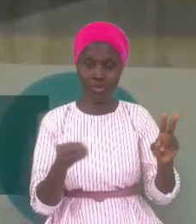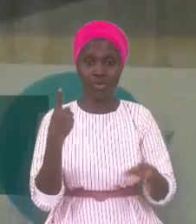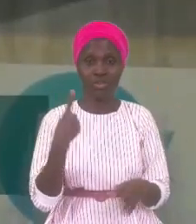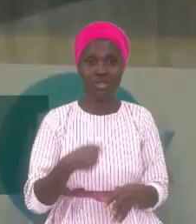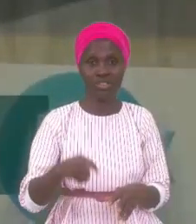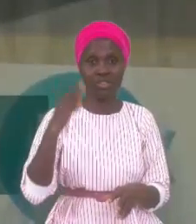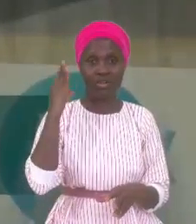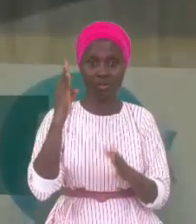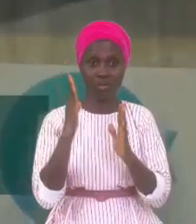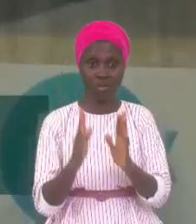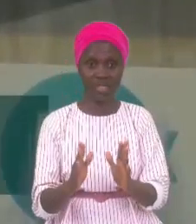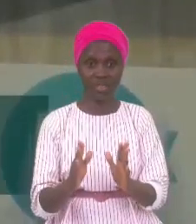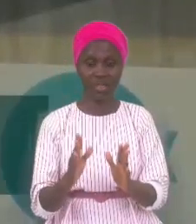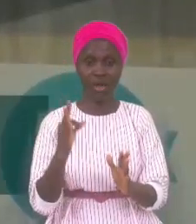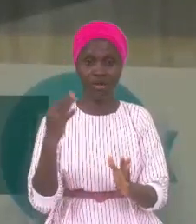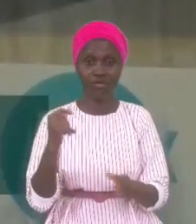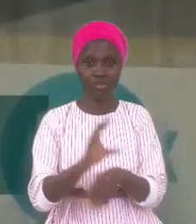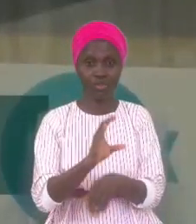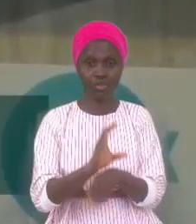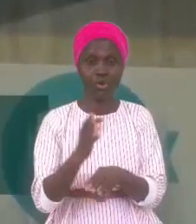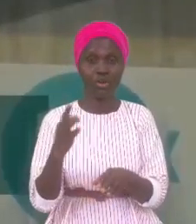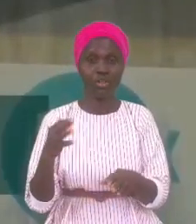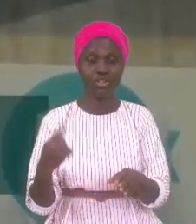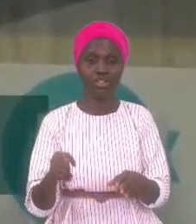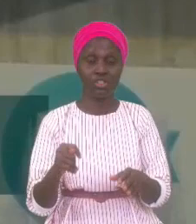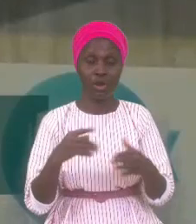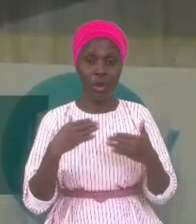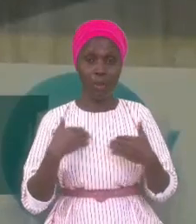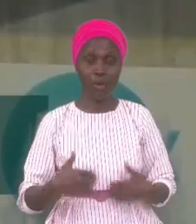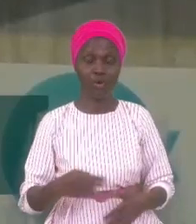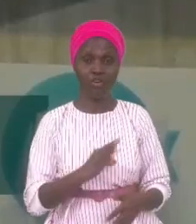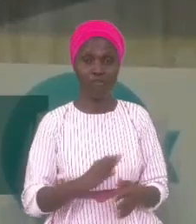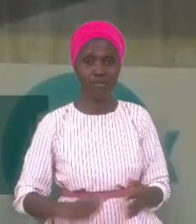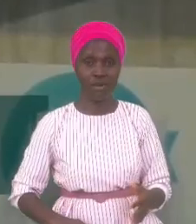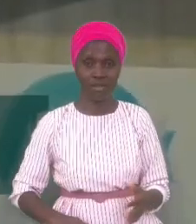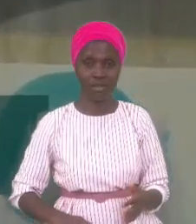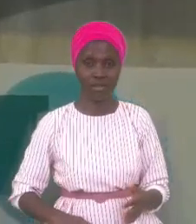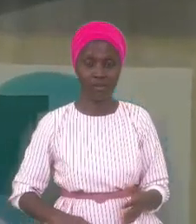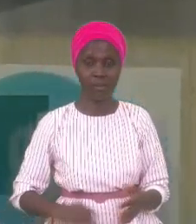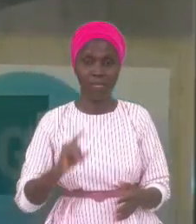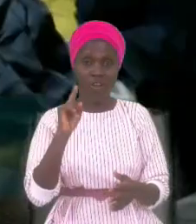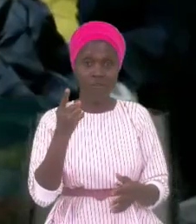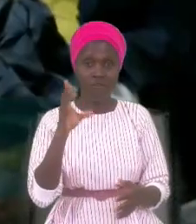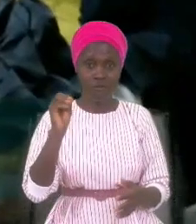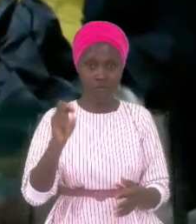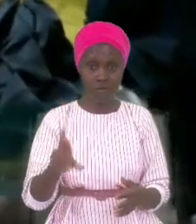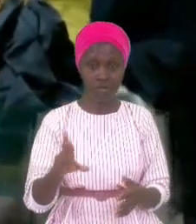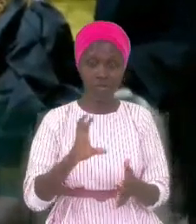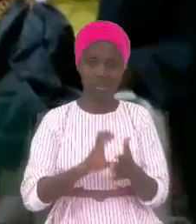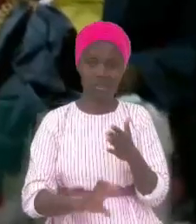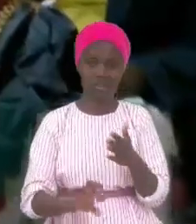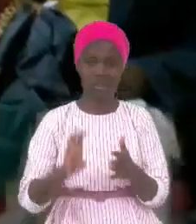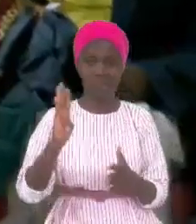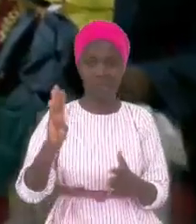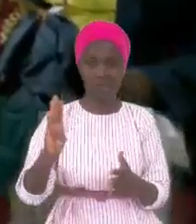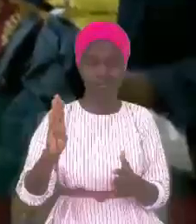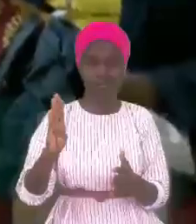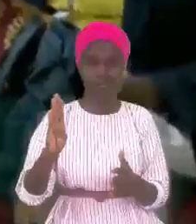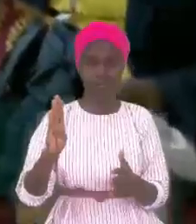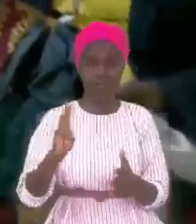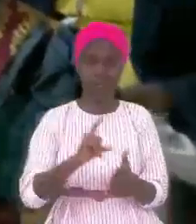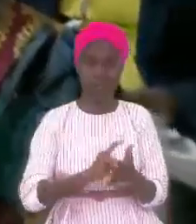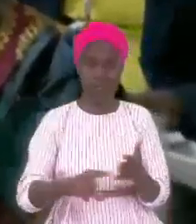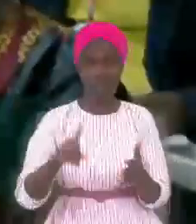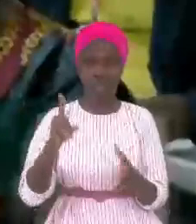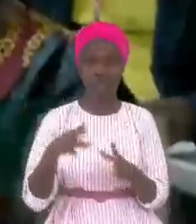the ministers of the church, the body of Christ. It tells us in 1 Corinthians chapter 4, I'm reading from verse 1.